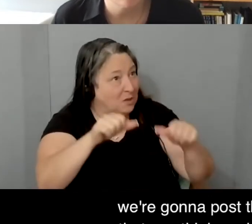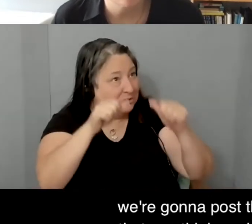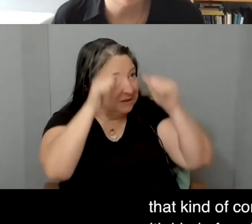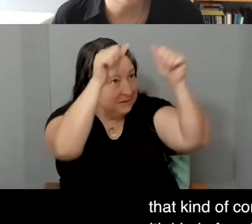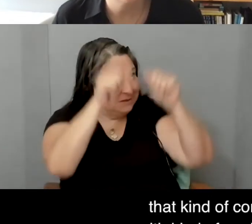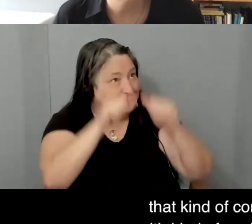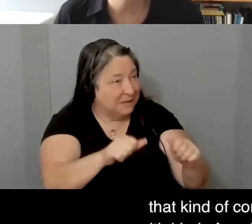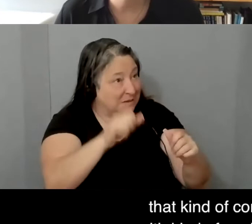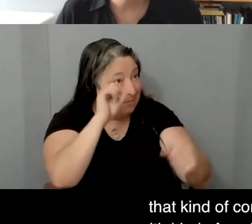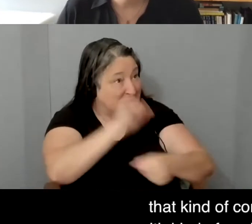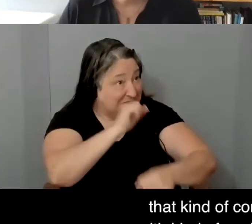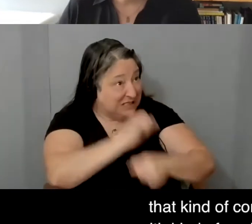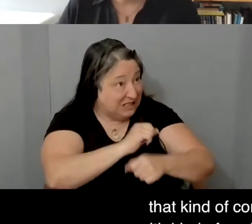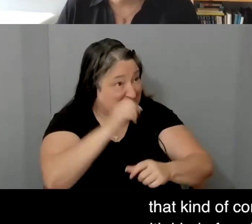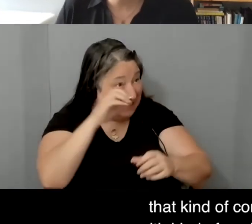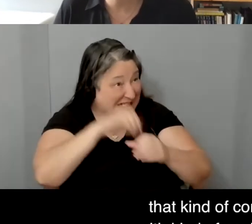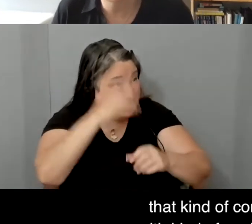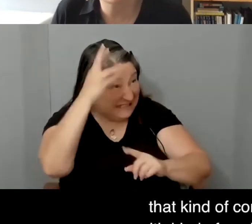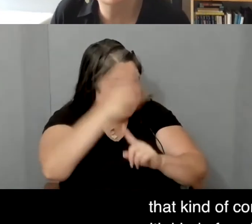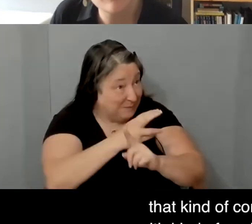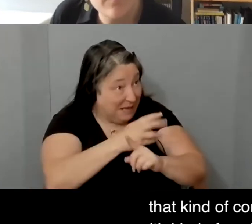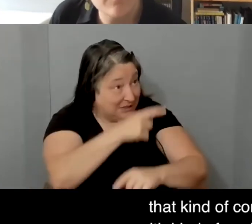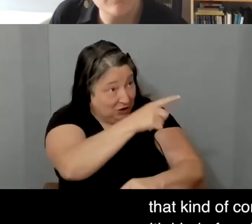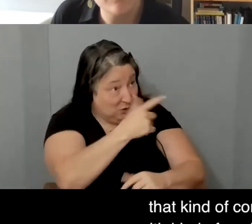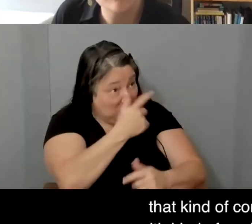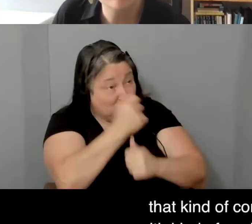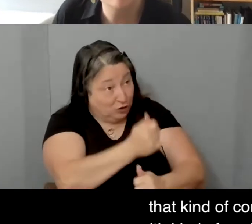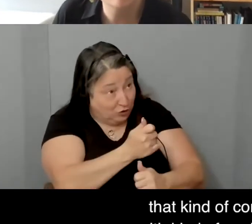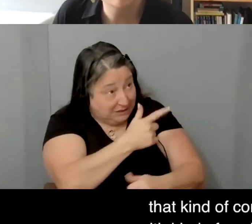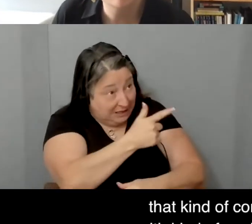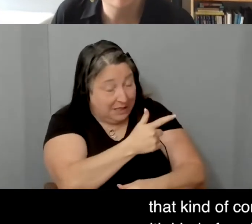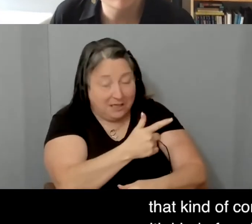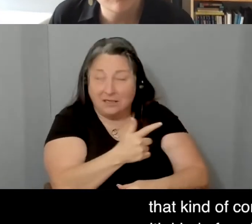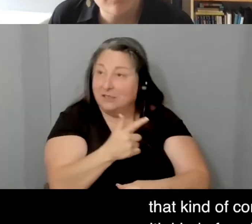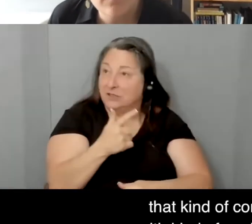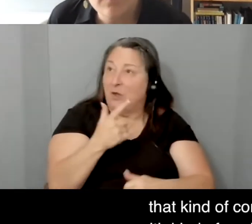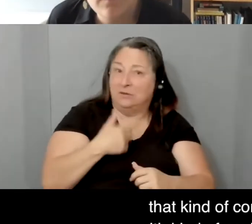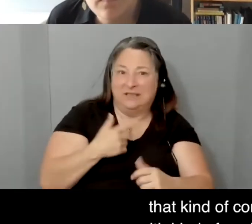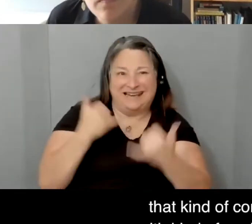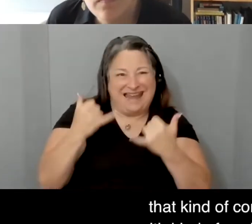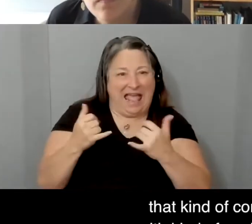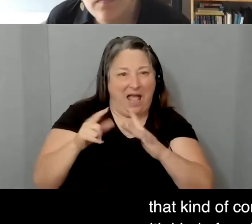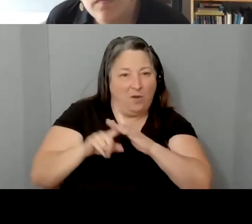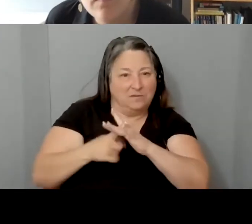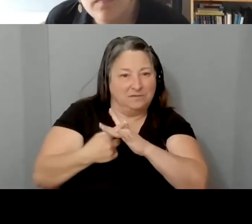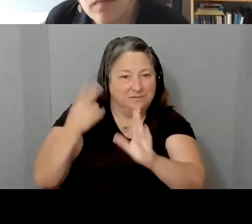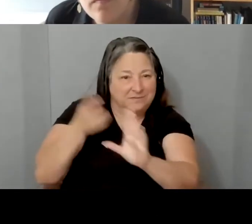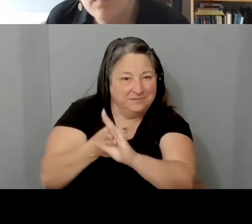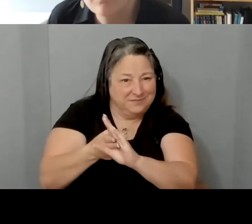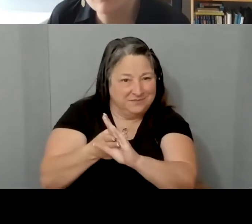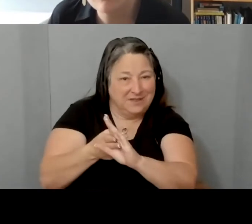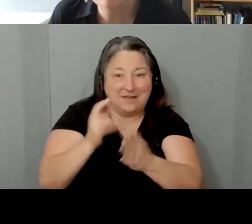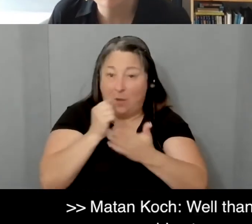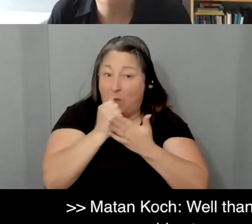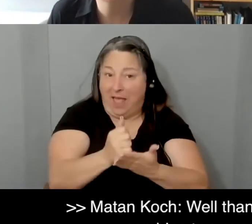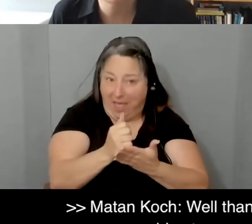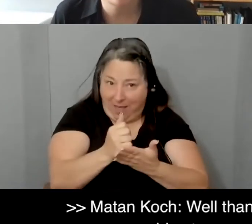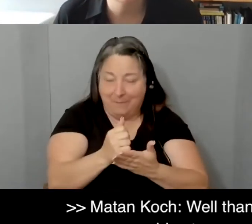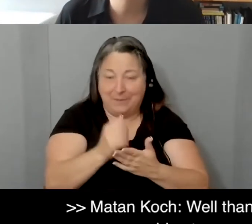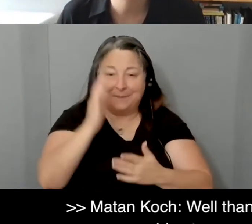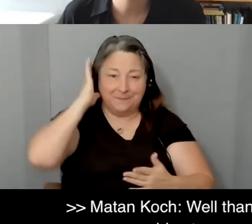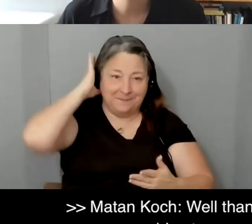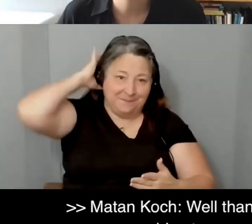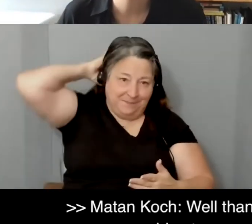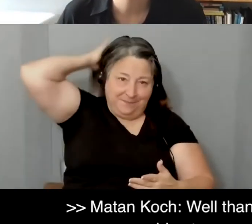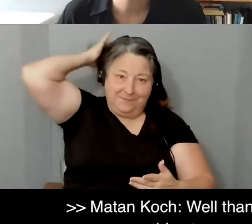in? That kind of conversation will really help with kind of navigating a search long term. Well, thank